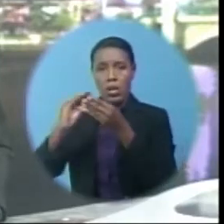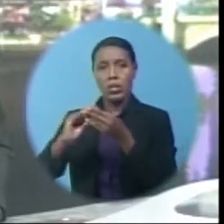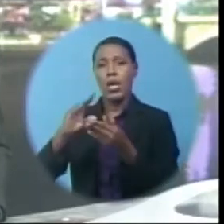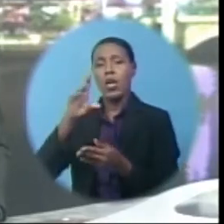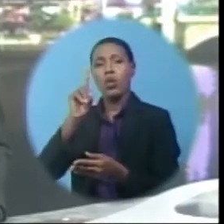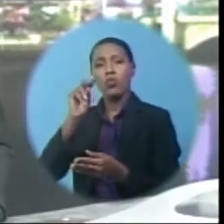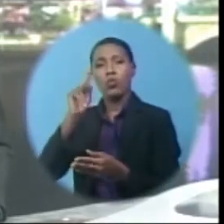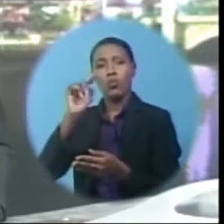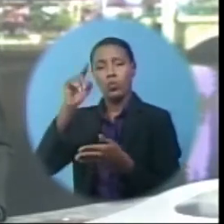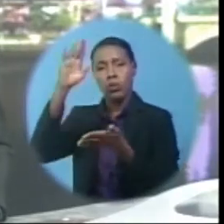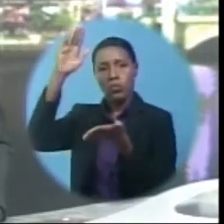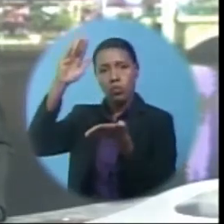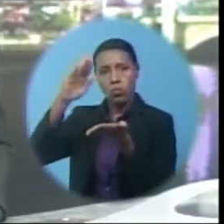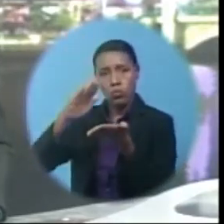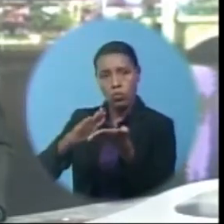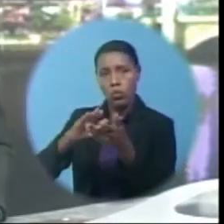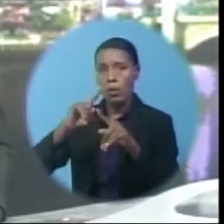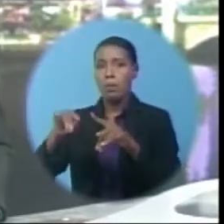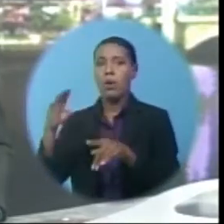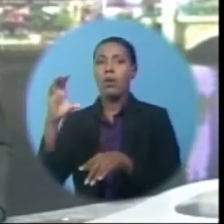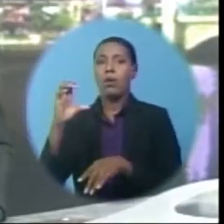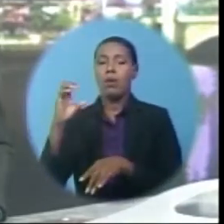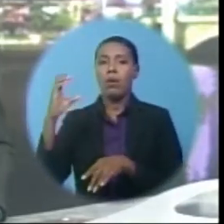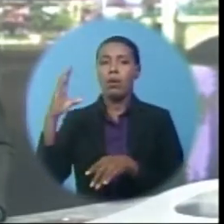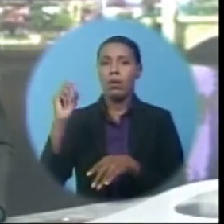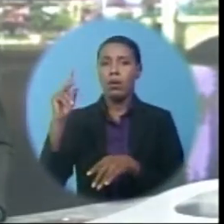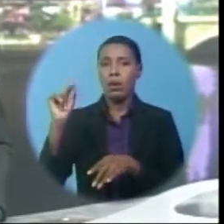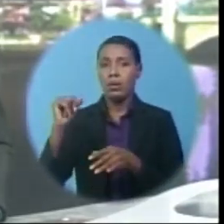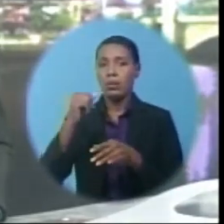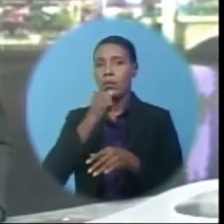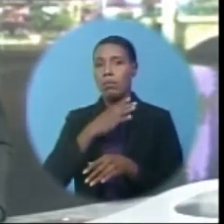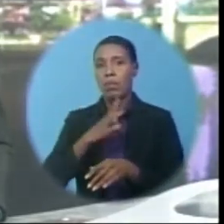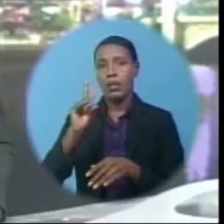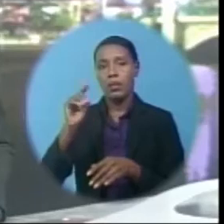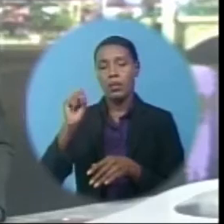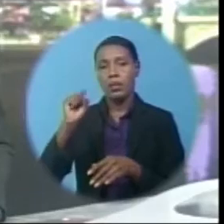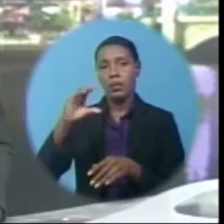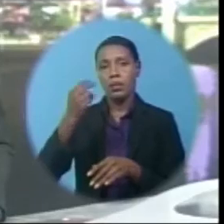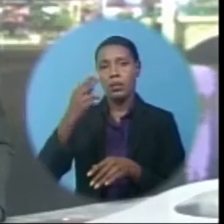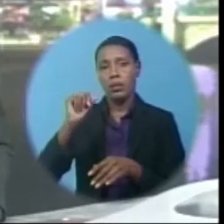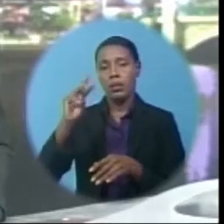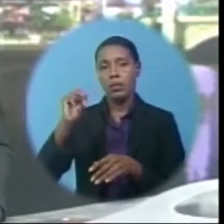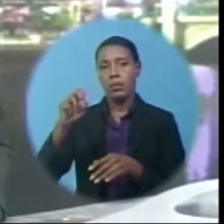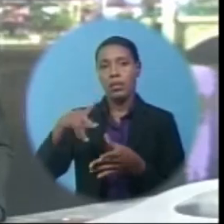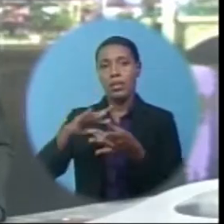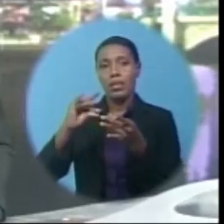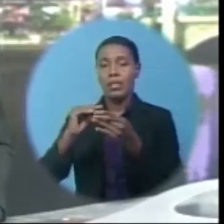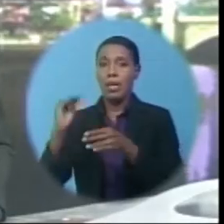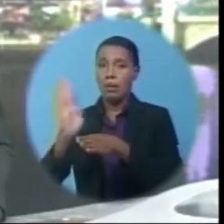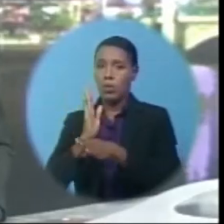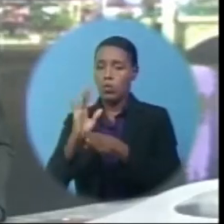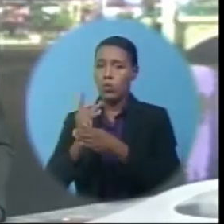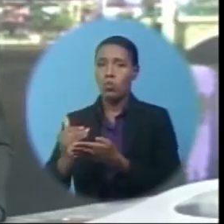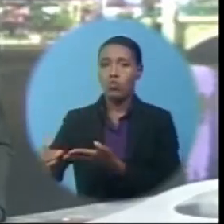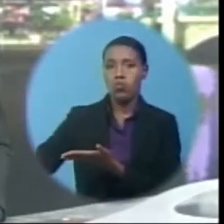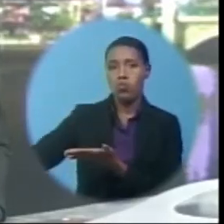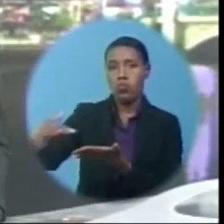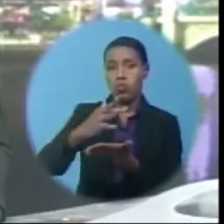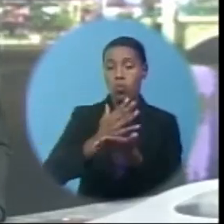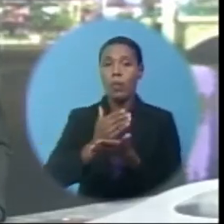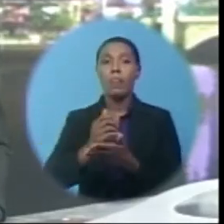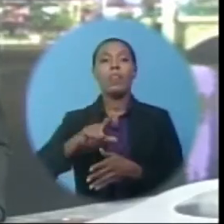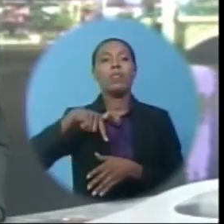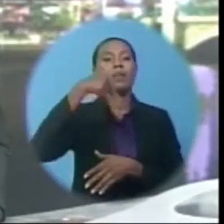on foodstuff. Comptroller of Customs Roderick Deschamps expects businesses to capitalize on the reduced rates and pass it on to the